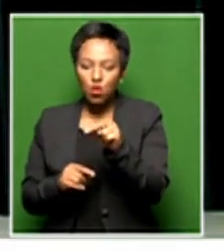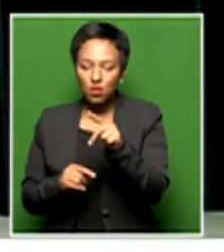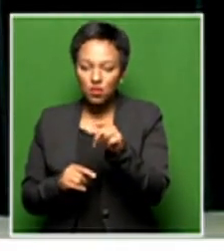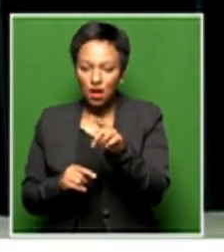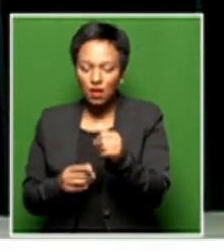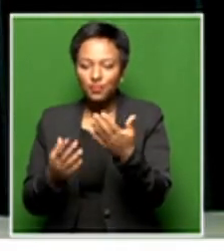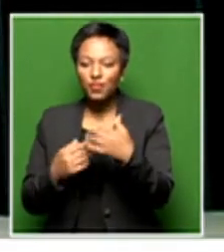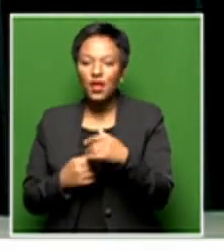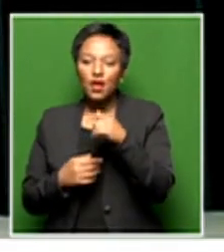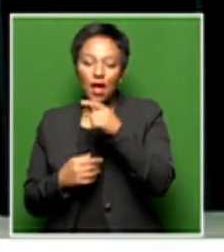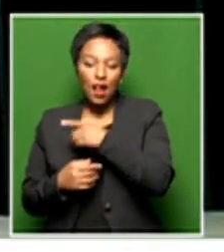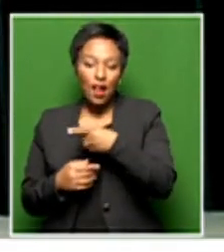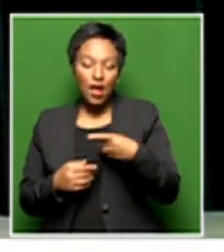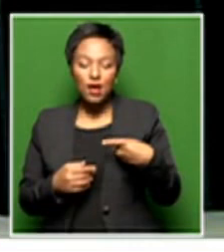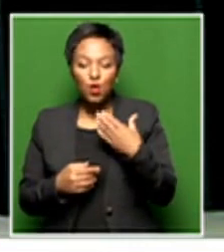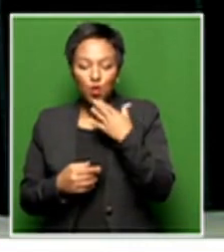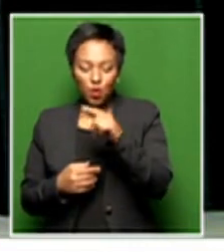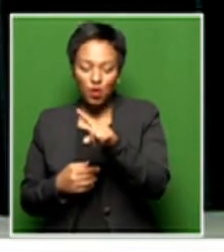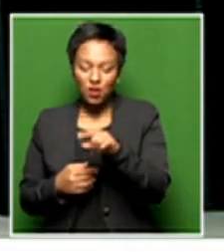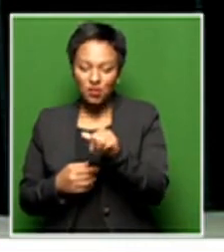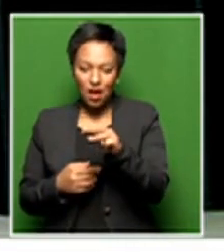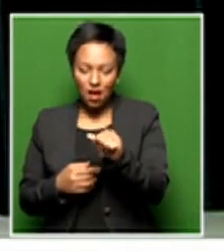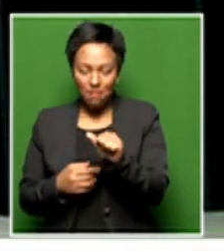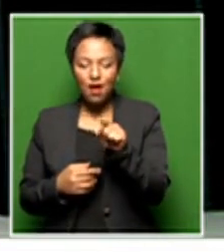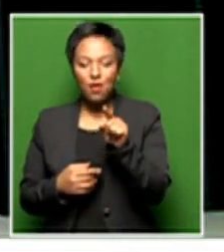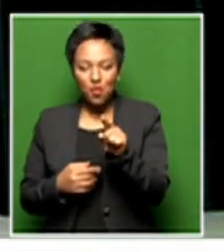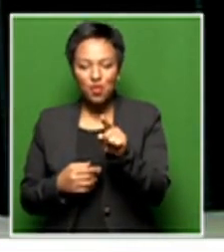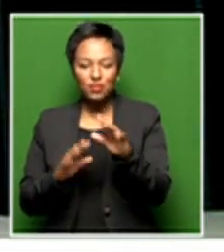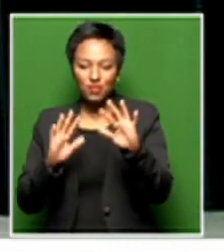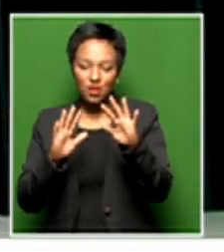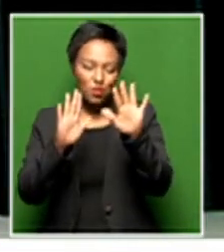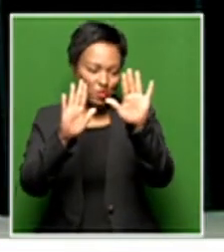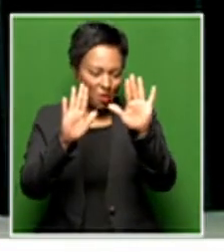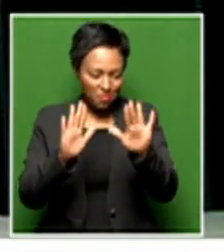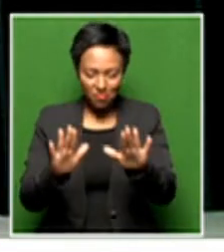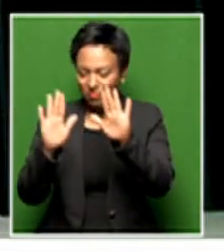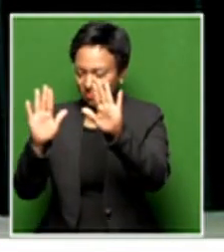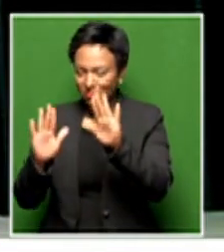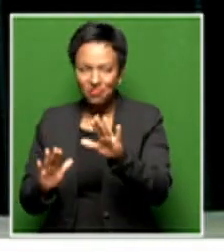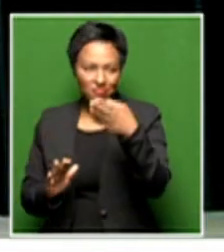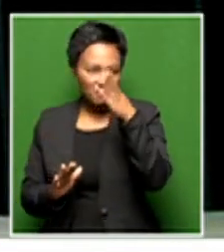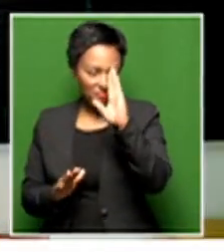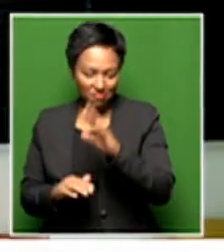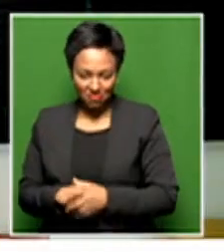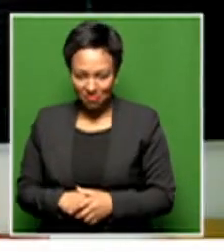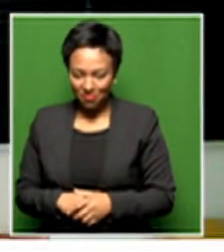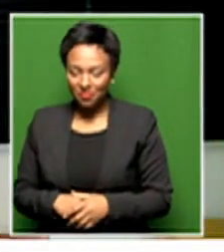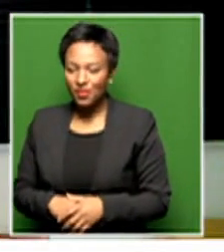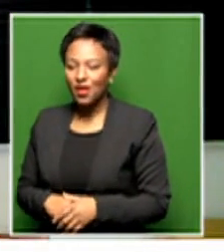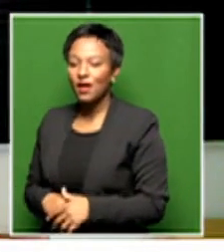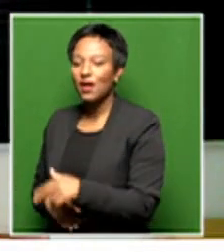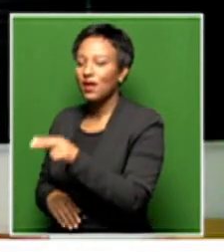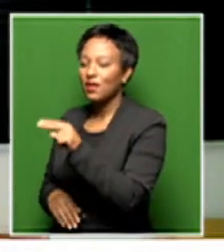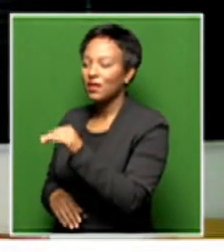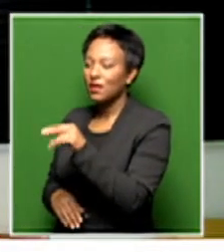Lady Zama and all the beautiful women doing beautiful things out there. God bless you all. All right. Niniola, you are such